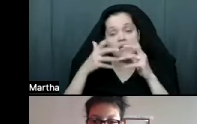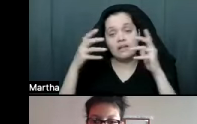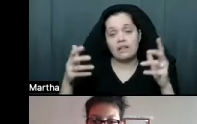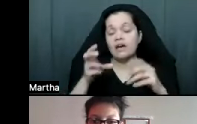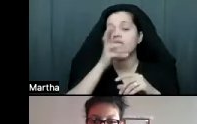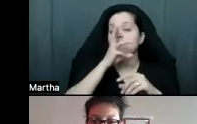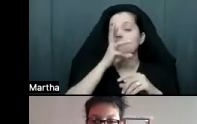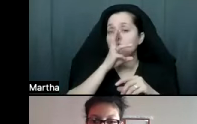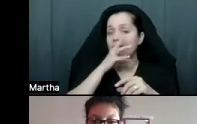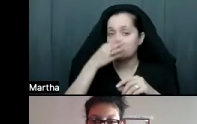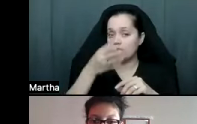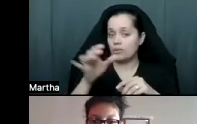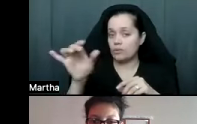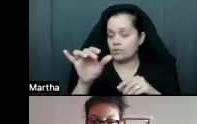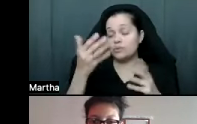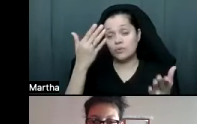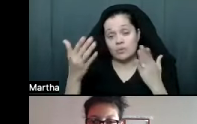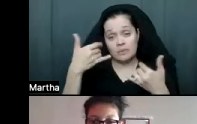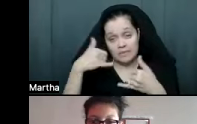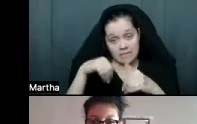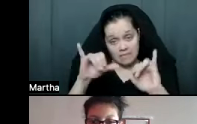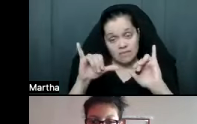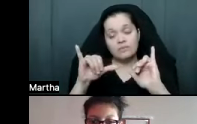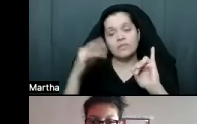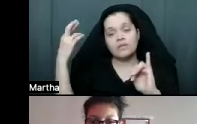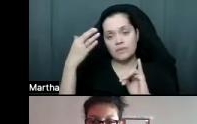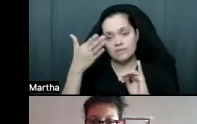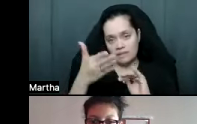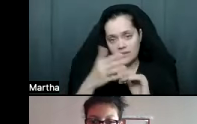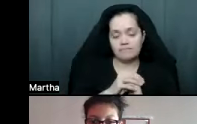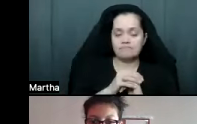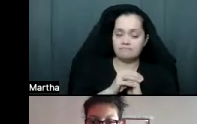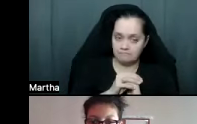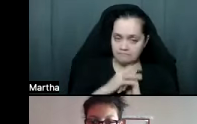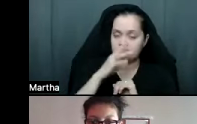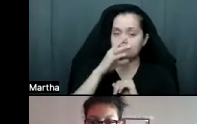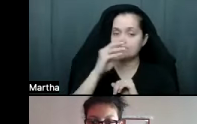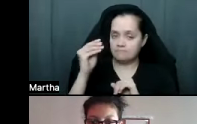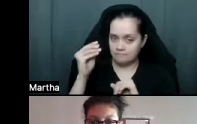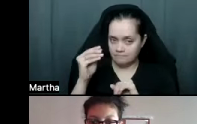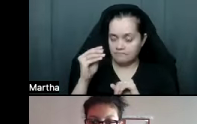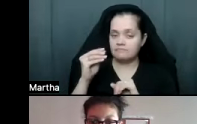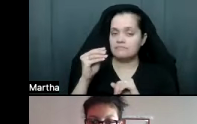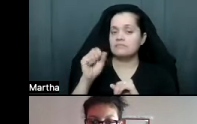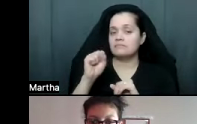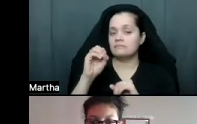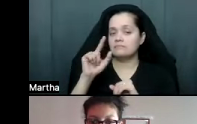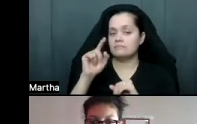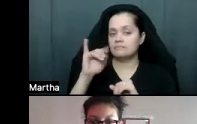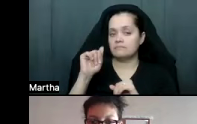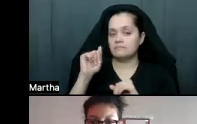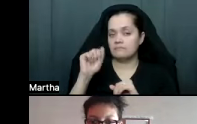water present. So that might still be a factor there. And in Somalis from Somalia,